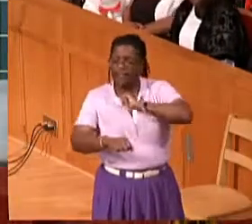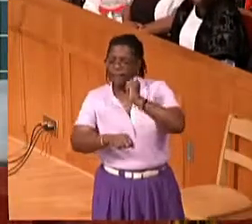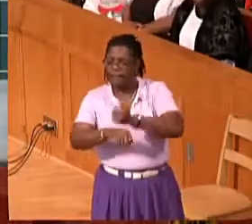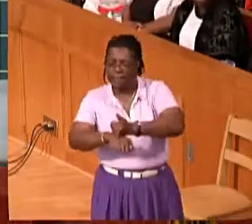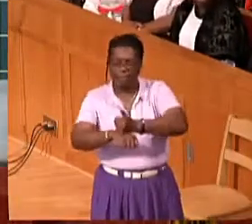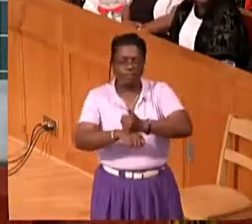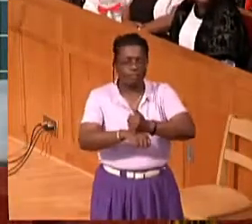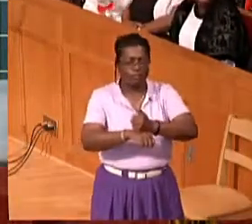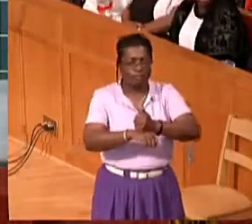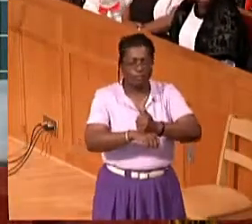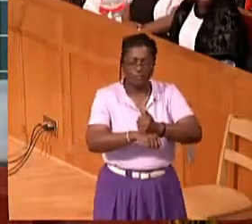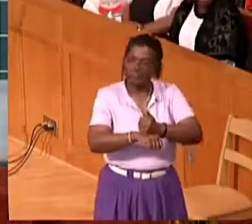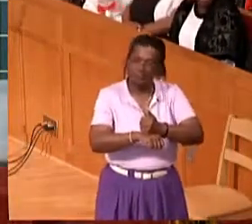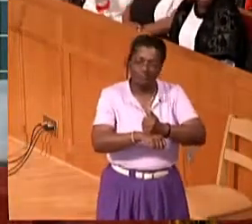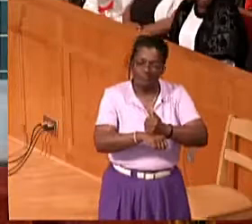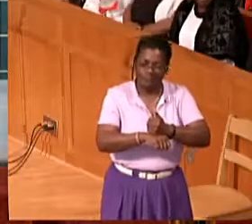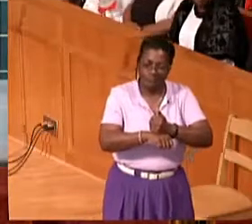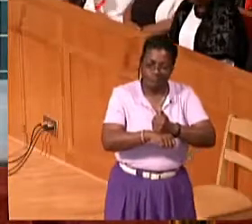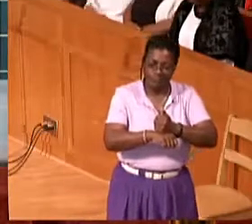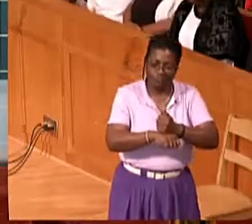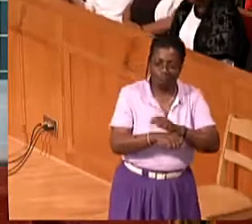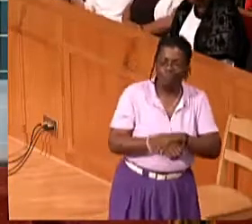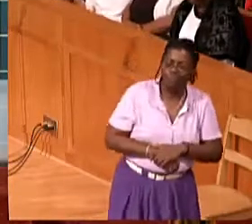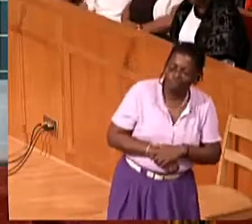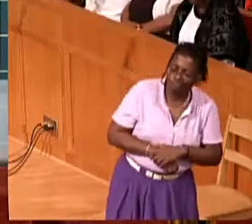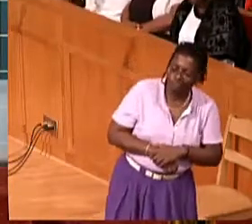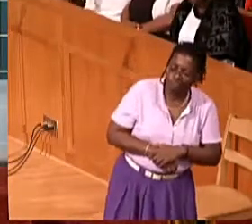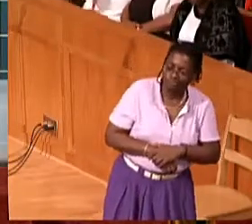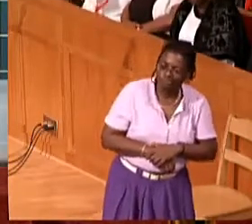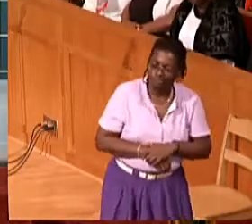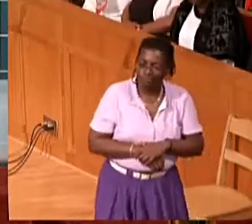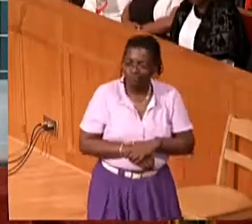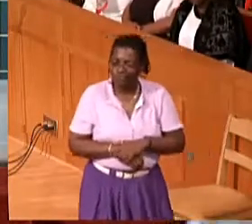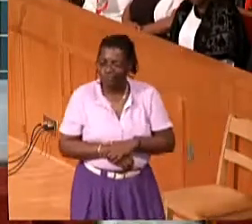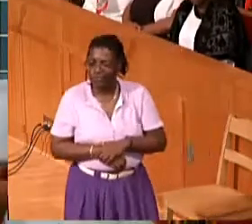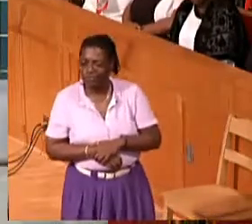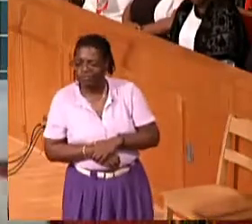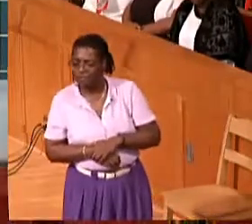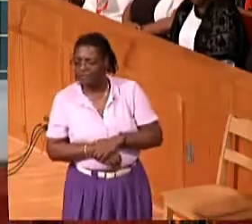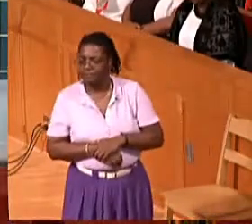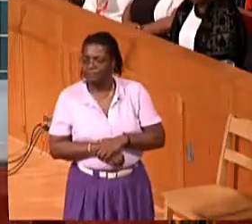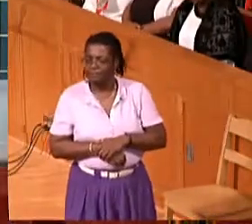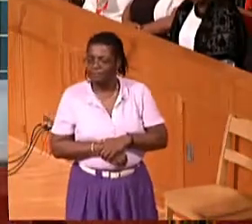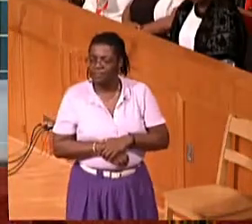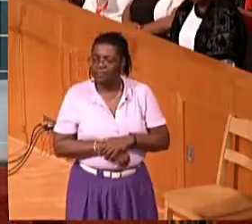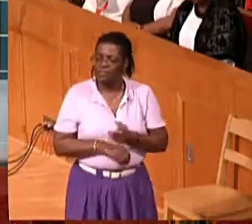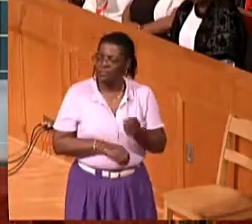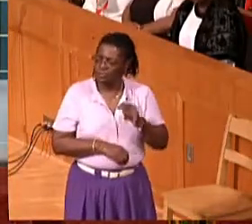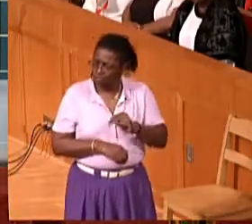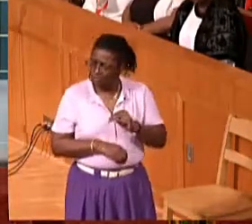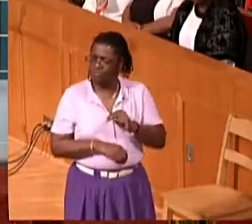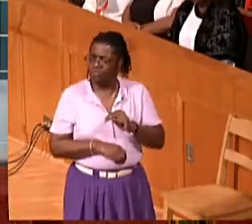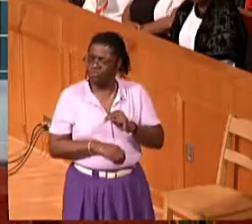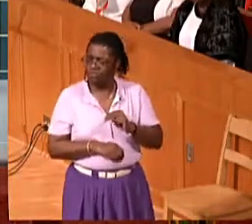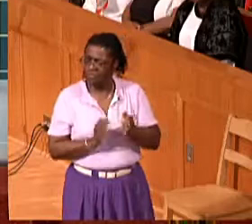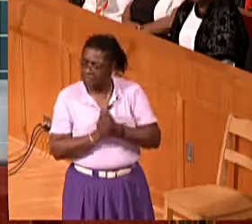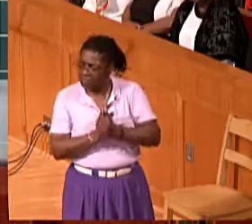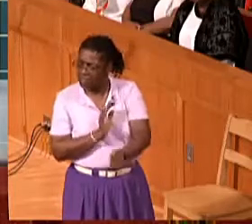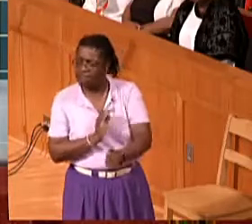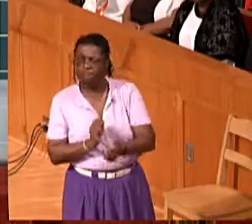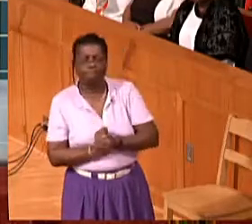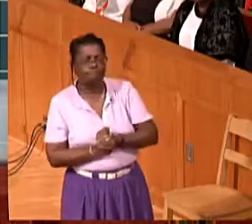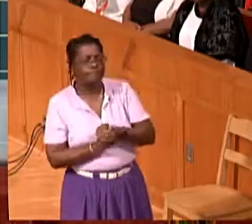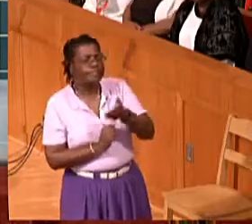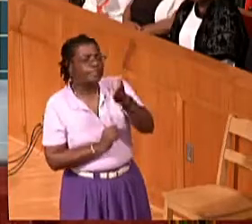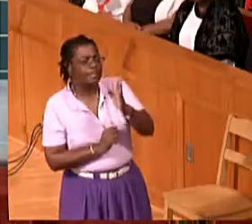me preach so my mouth is dry. He gave them talent based on their own ability. Because